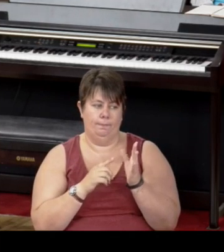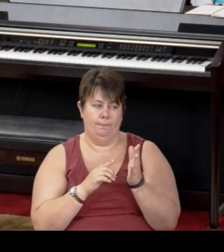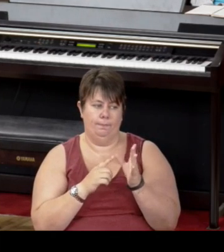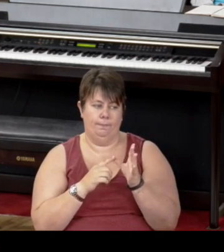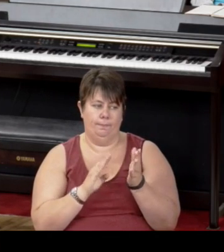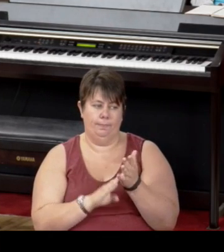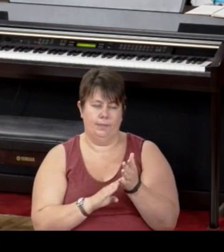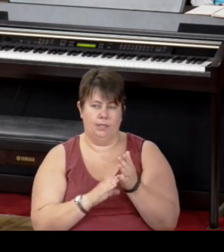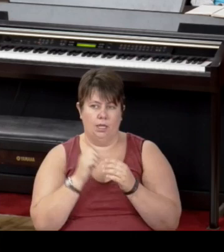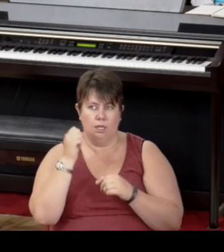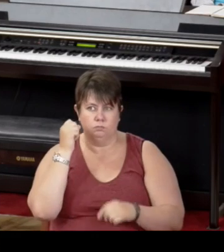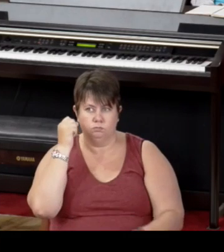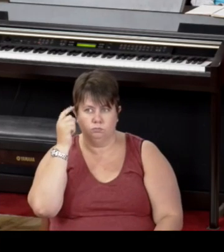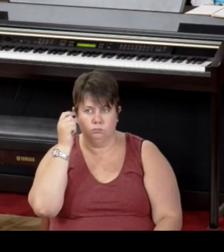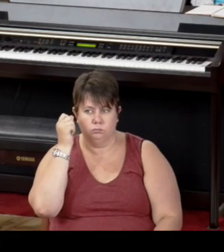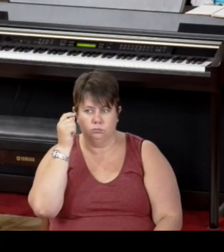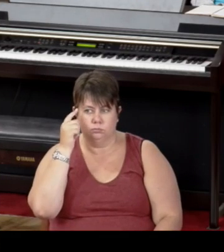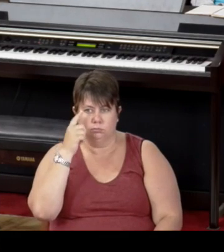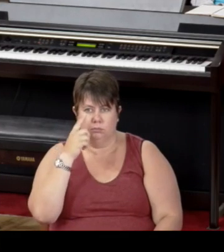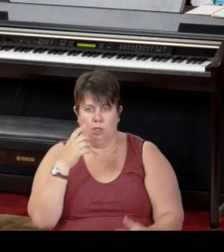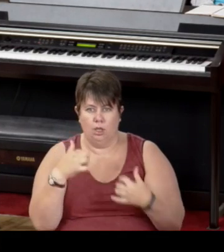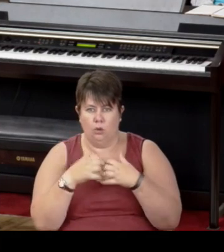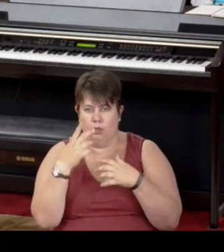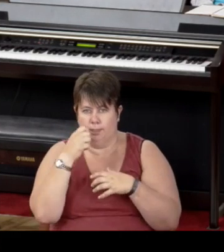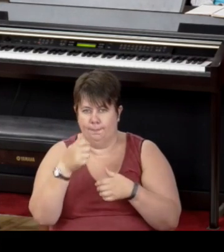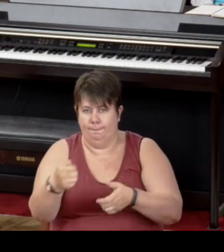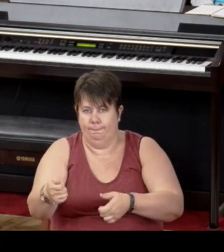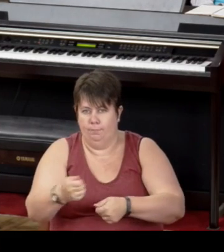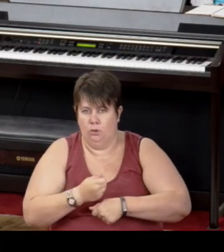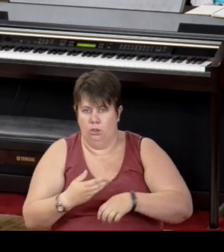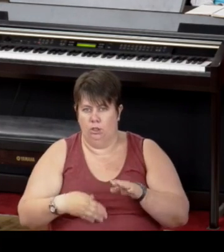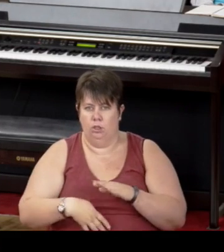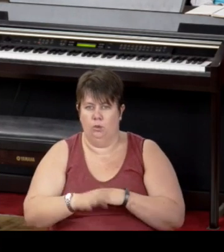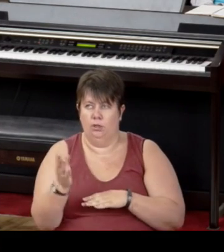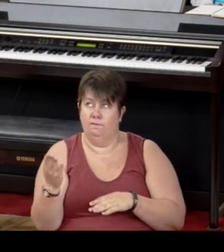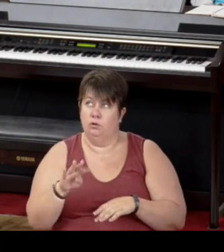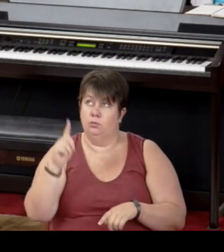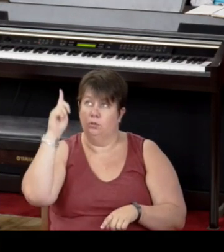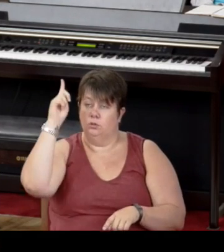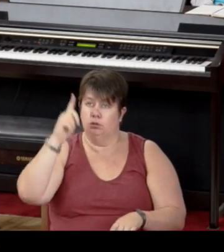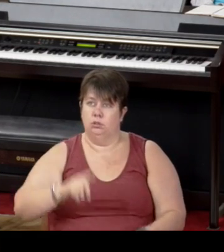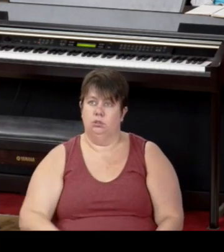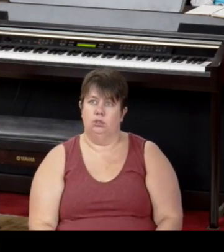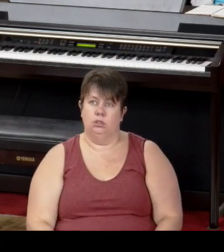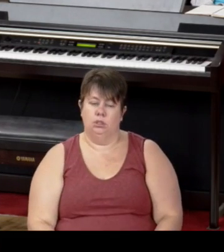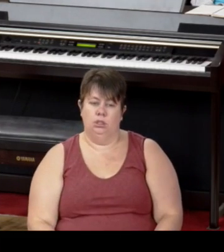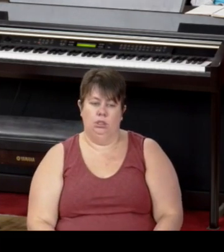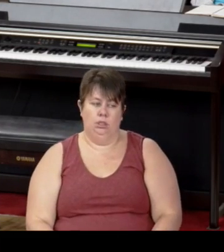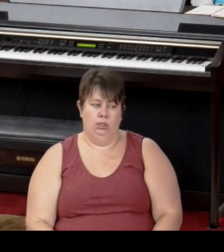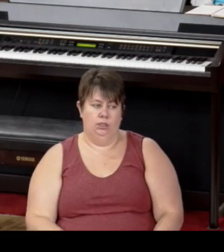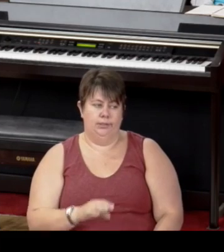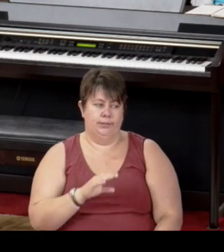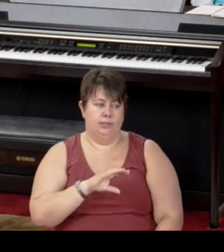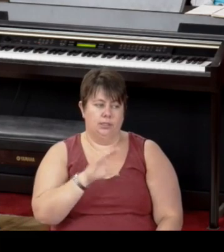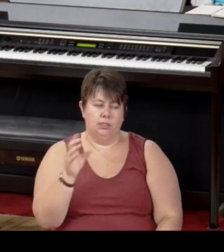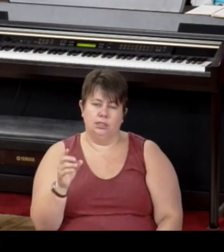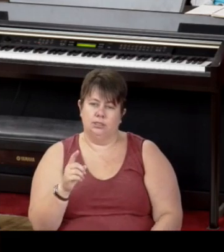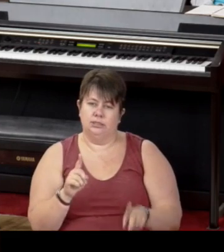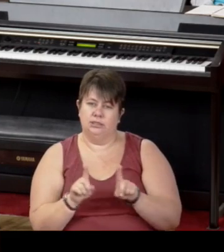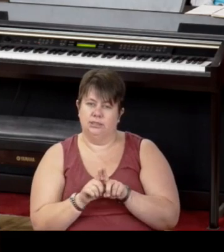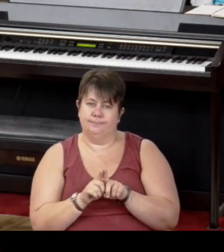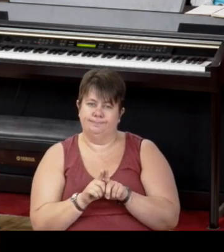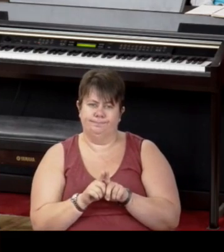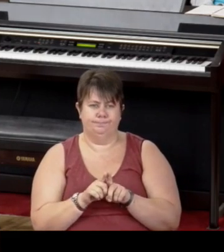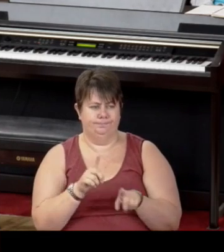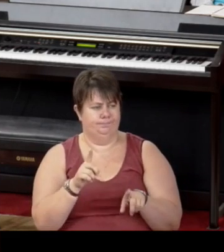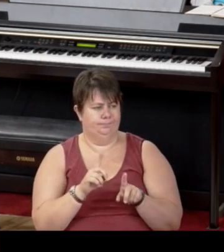Use this method to draw people away from God. Jesus also criticizes the church at Pergamum for following the